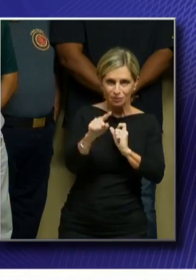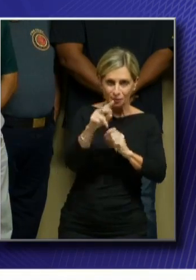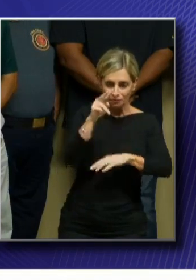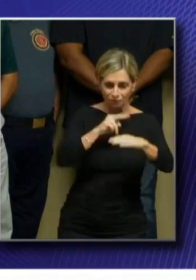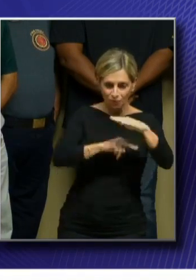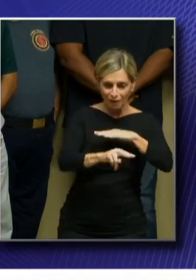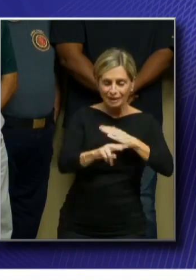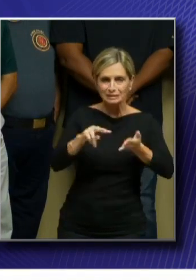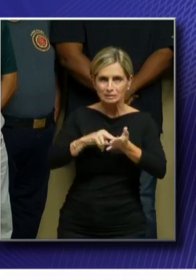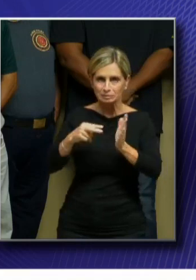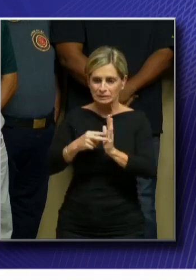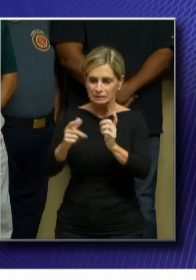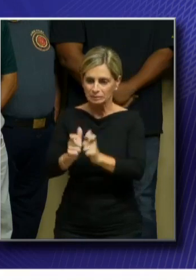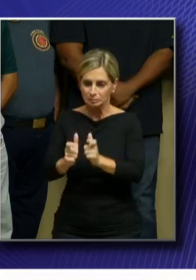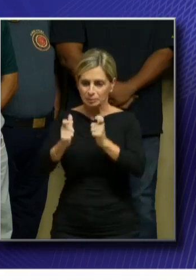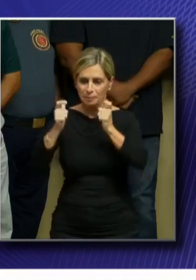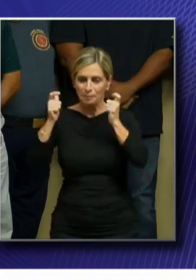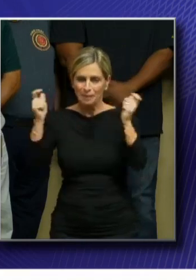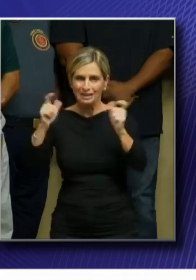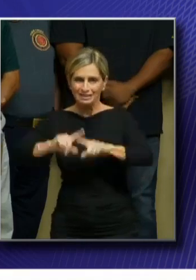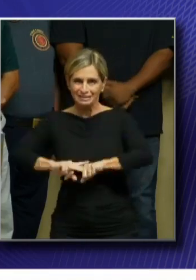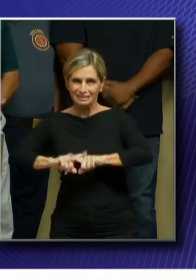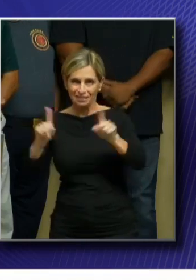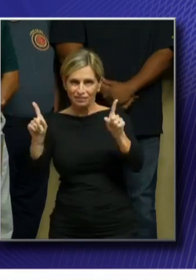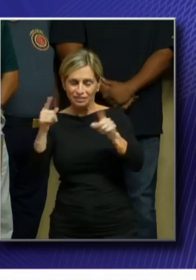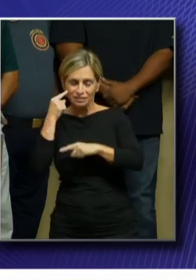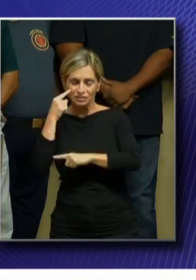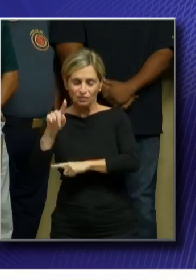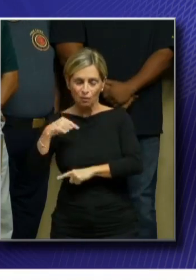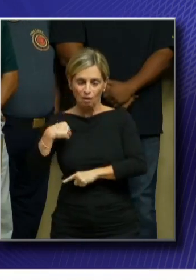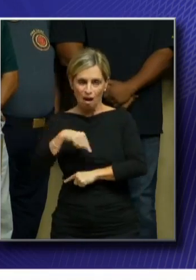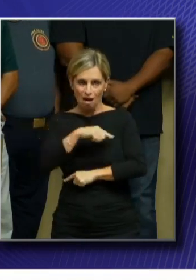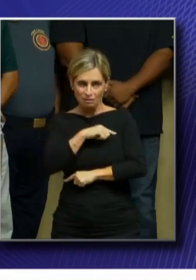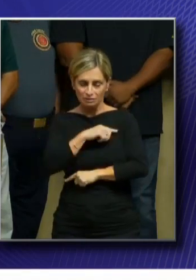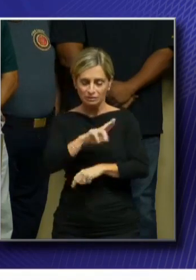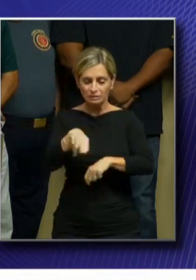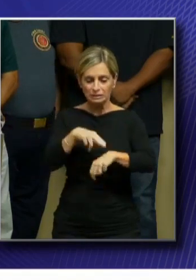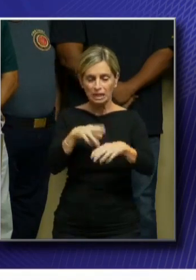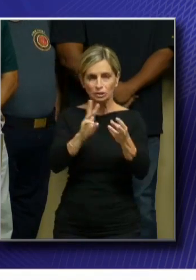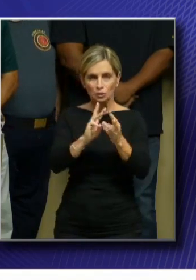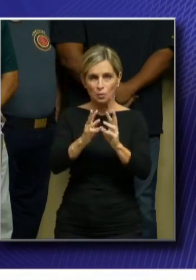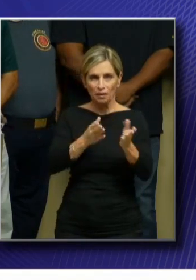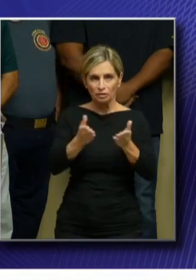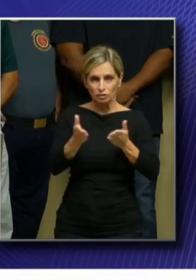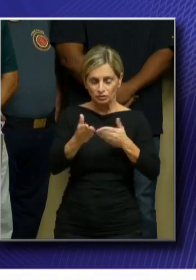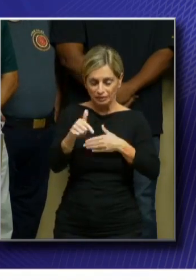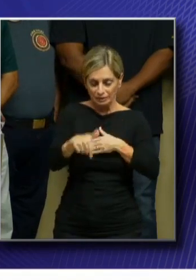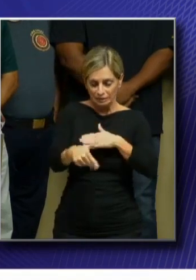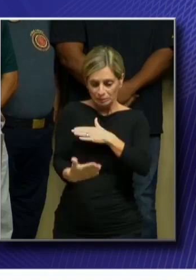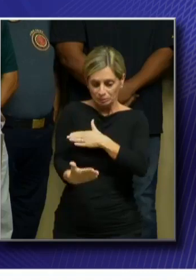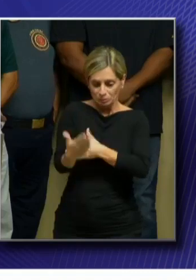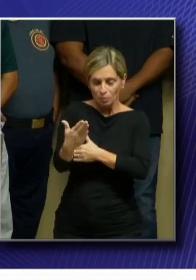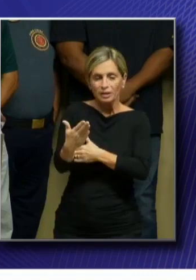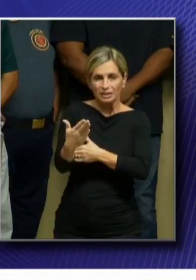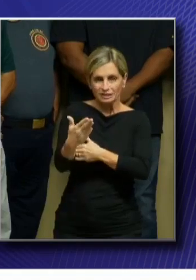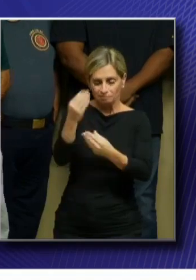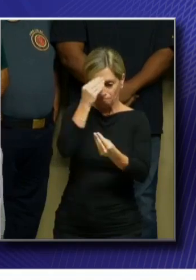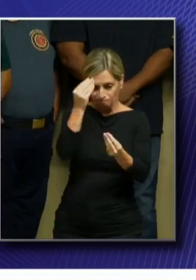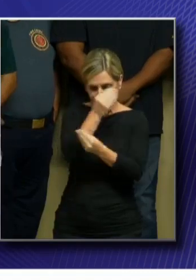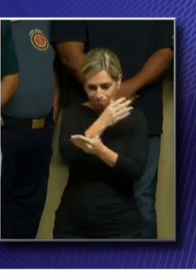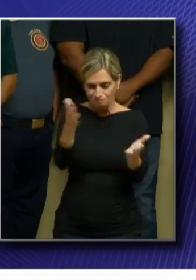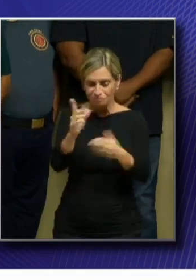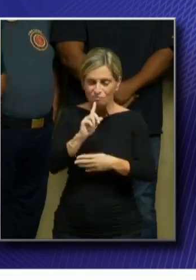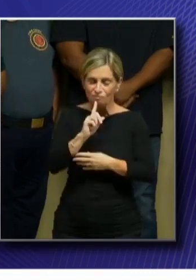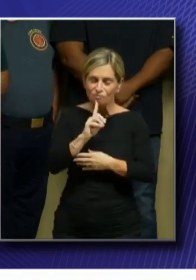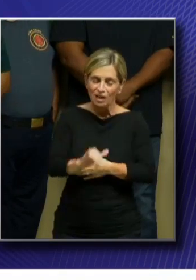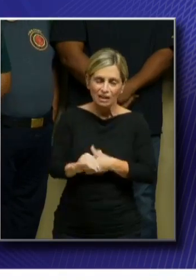realized impacts at any given location. What the National Weather Service shared this morning was that this is perilously close, that the winds